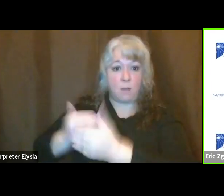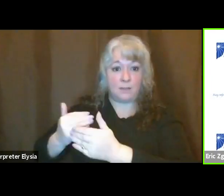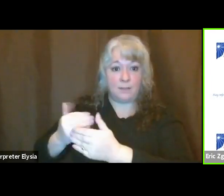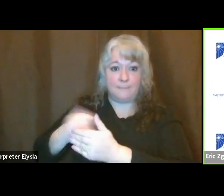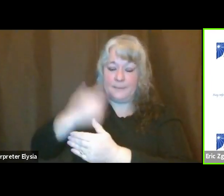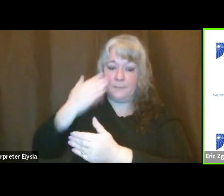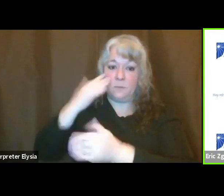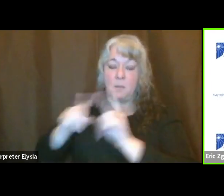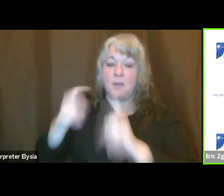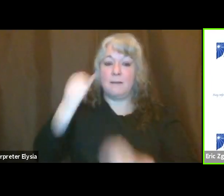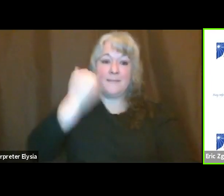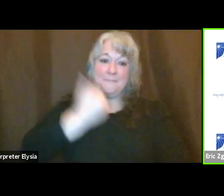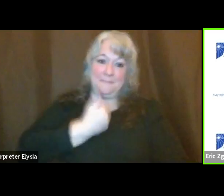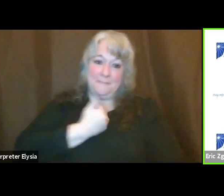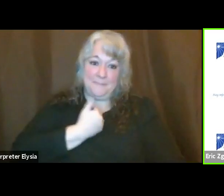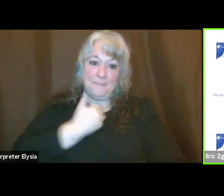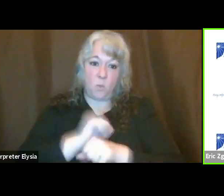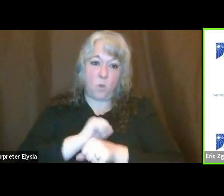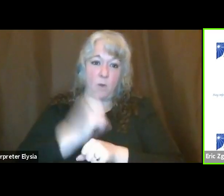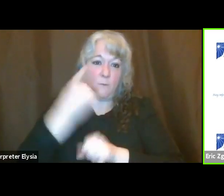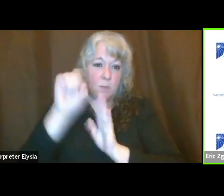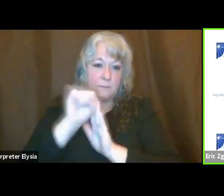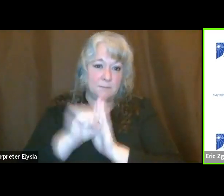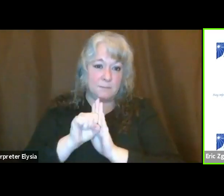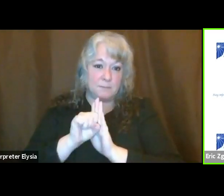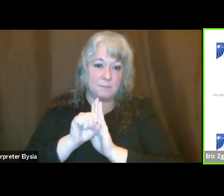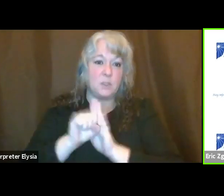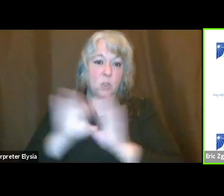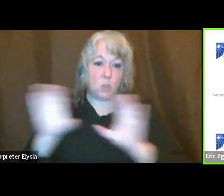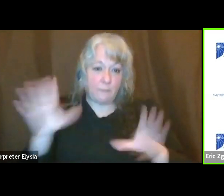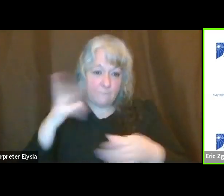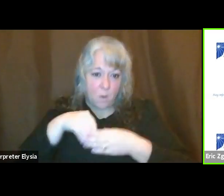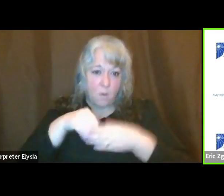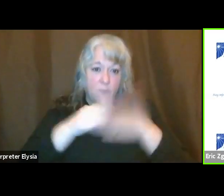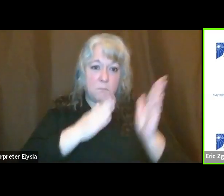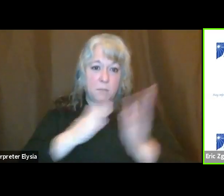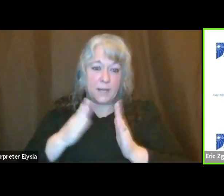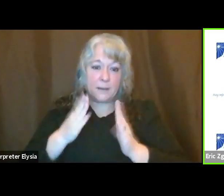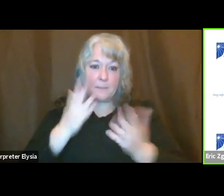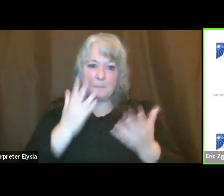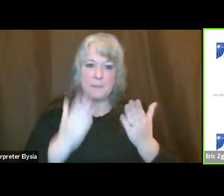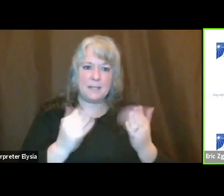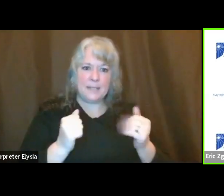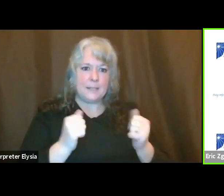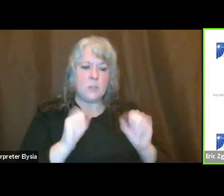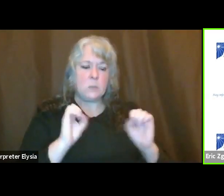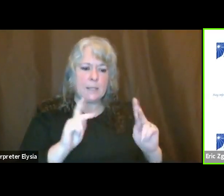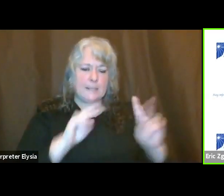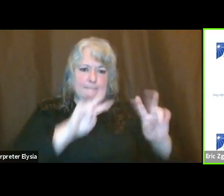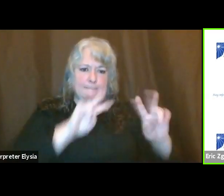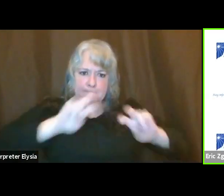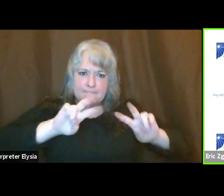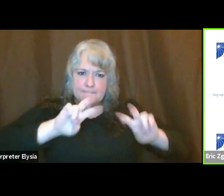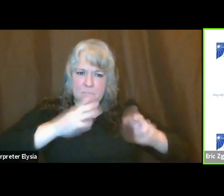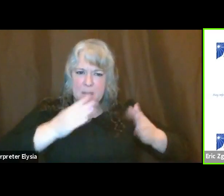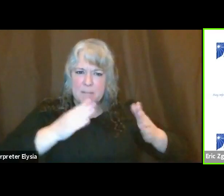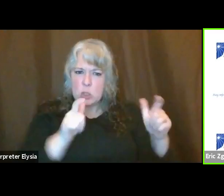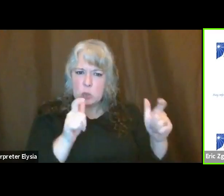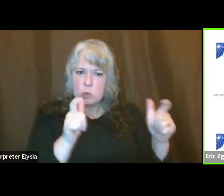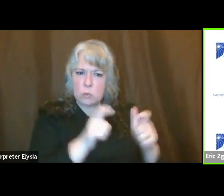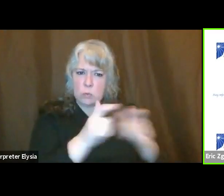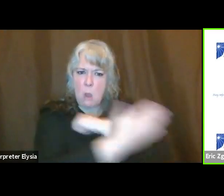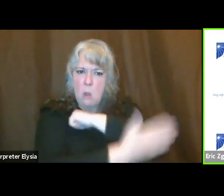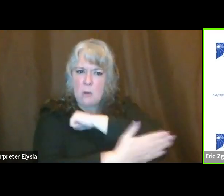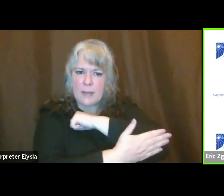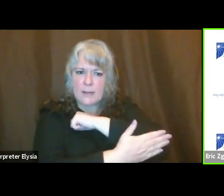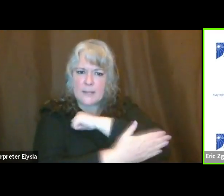planner down in state, I'd be looking at, okay, can I take a smaller county and do that now? And then, next week I could do a larger county with